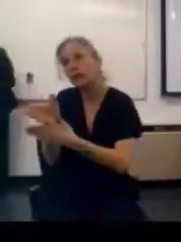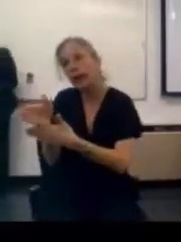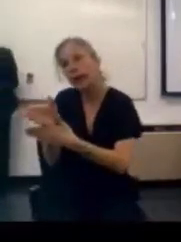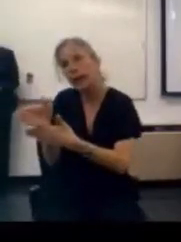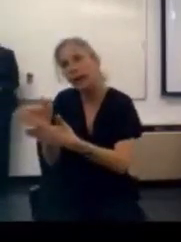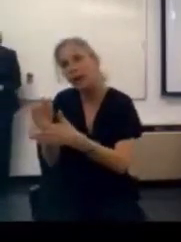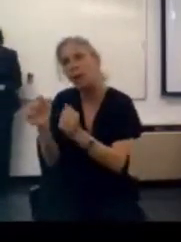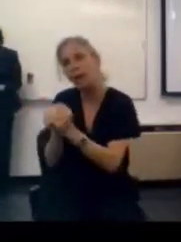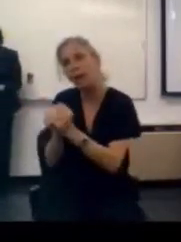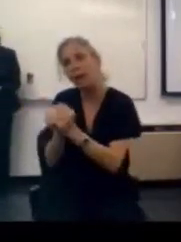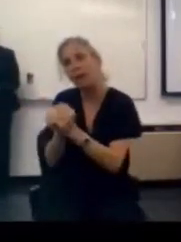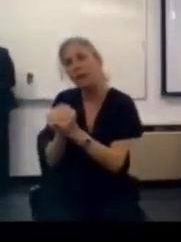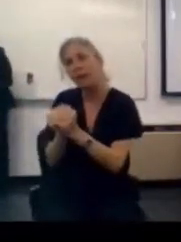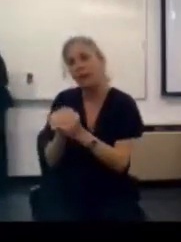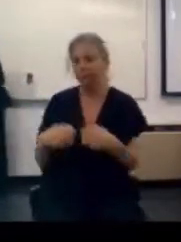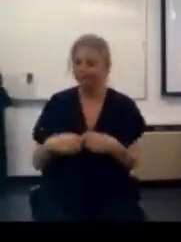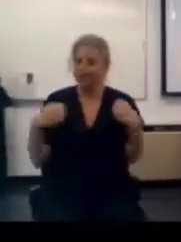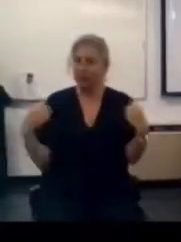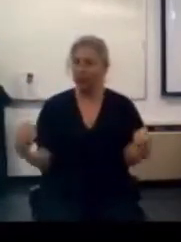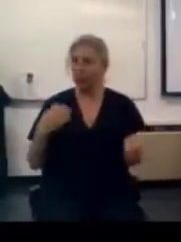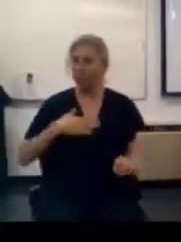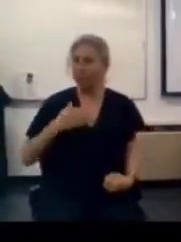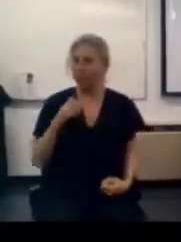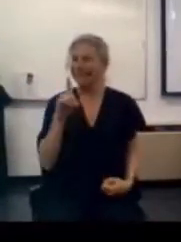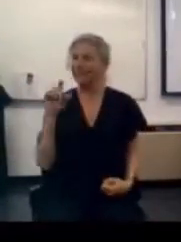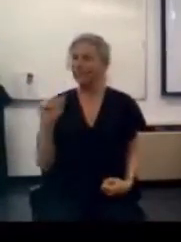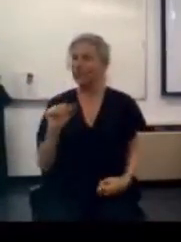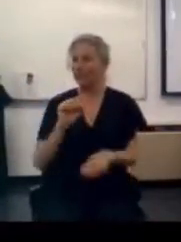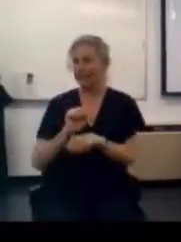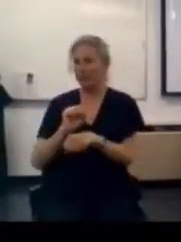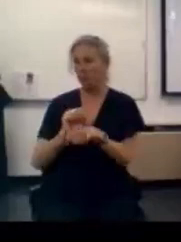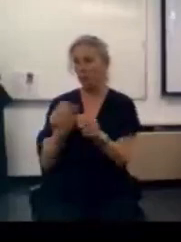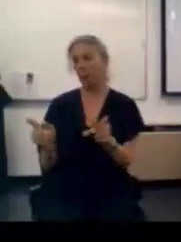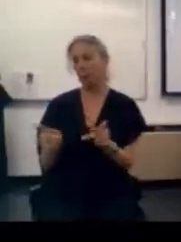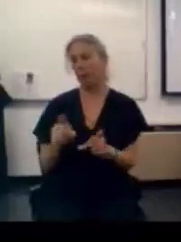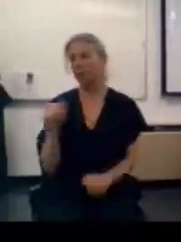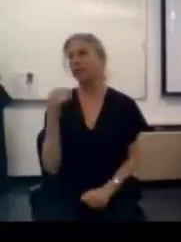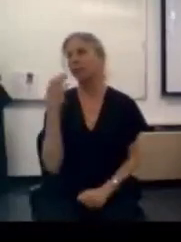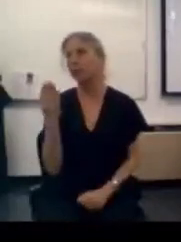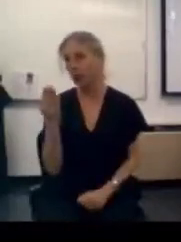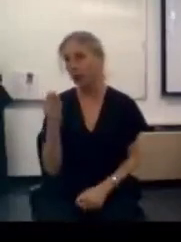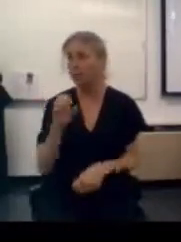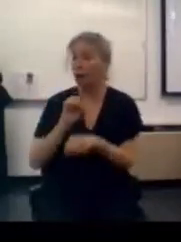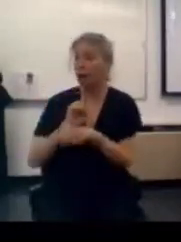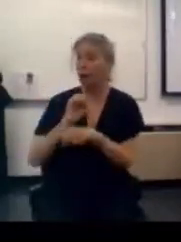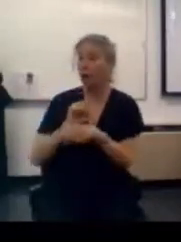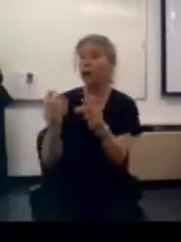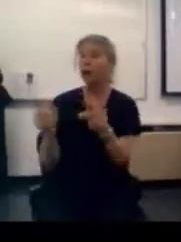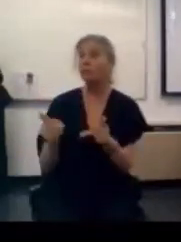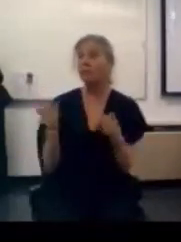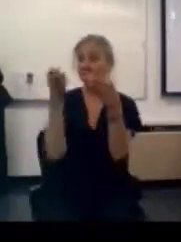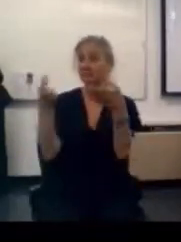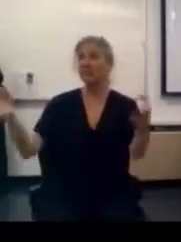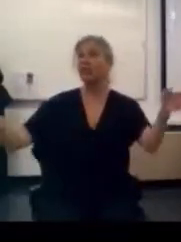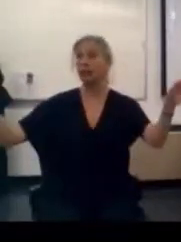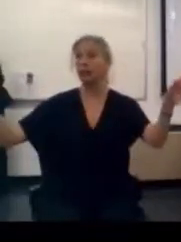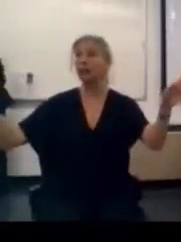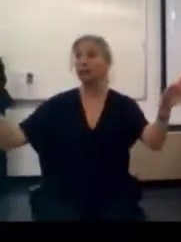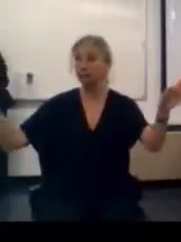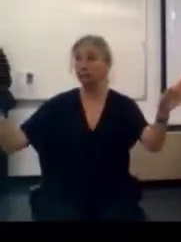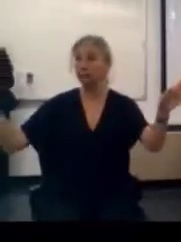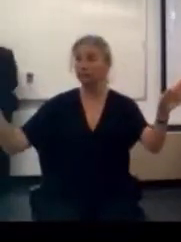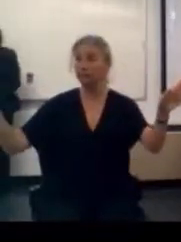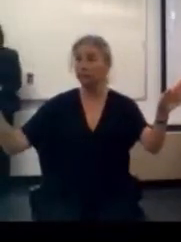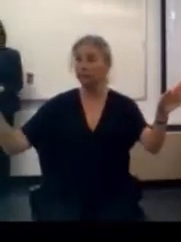practices that you can share with respect specifically to disclosing a disability in the workplace? I think if I think about workplaces